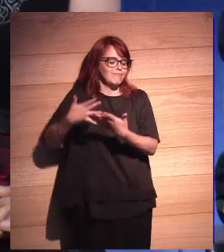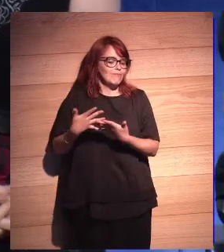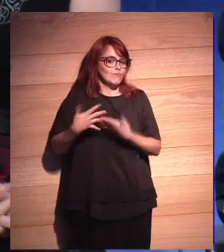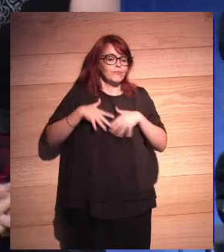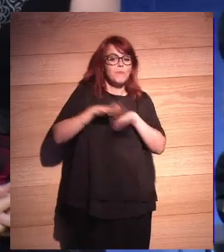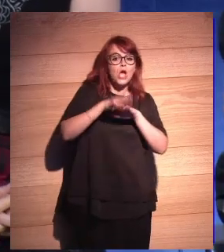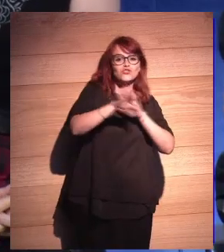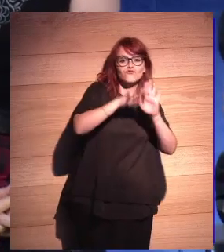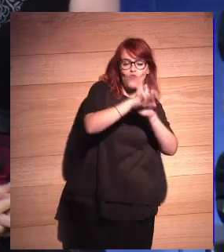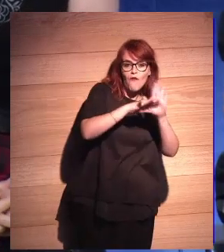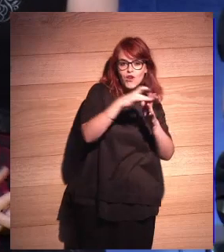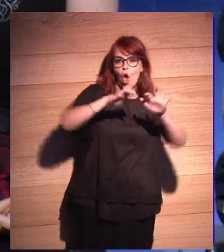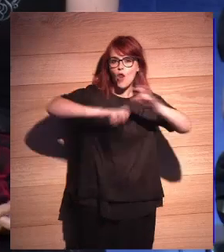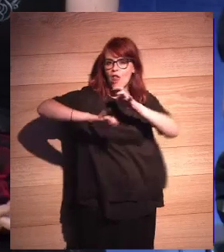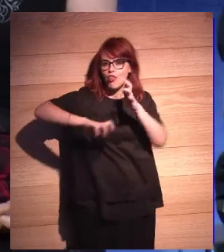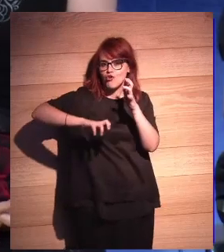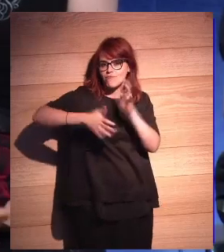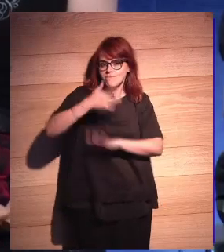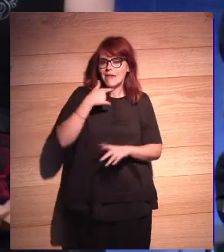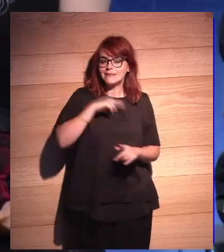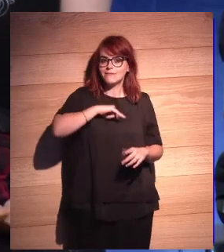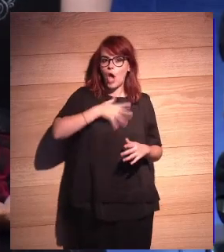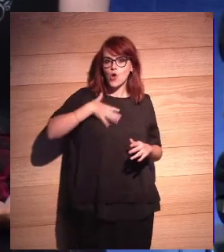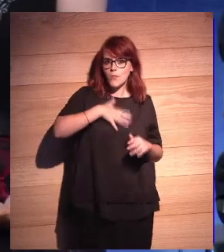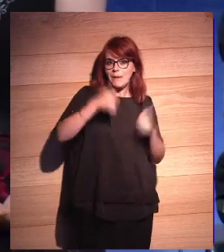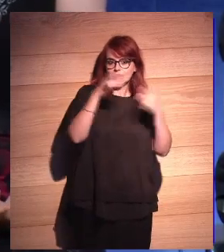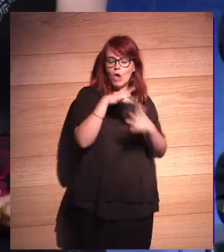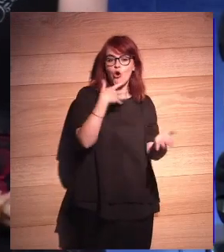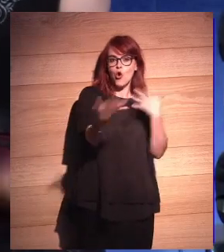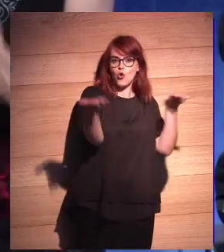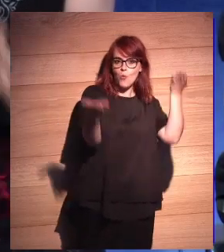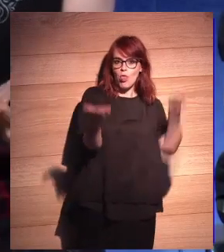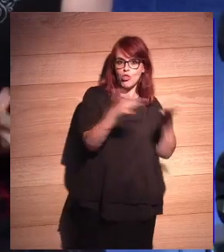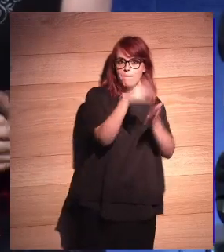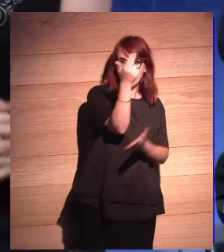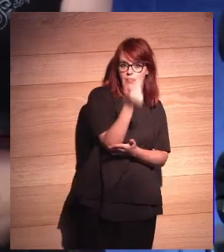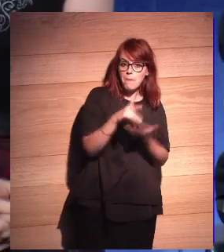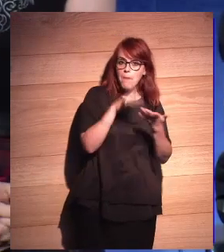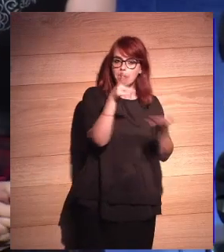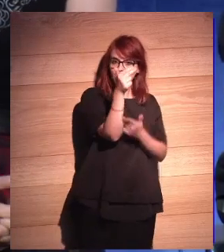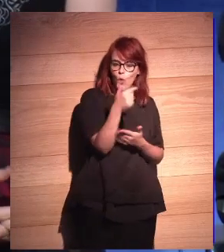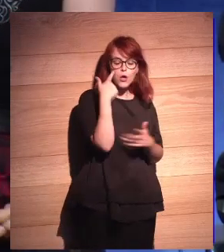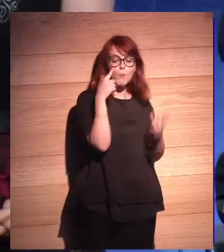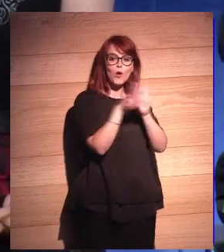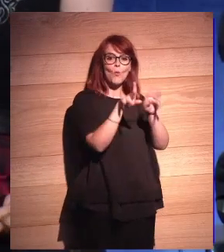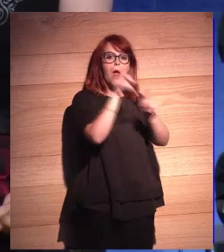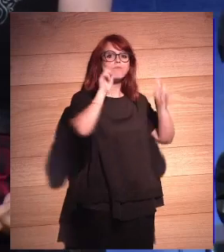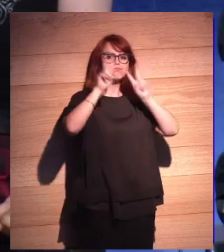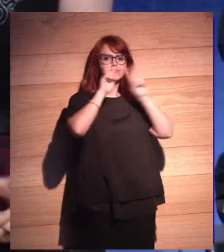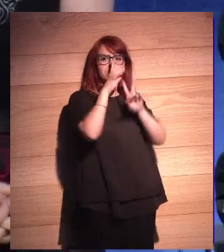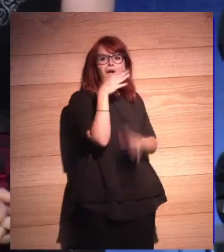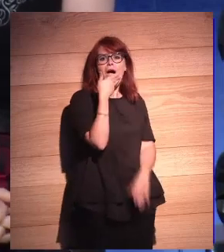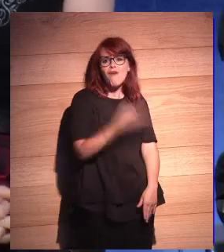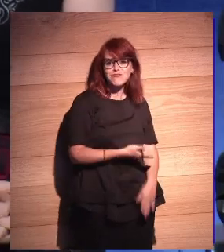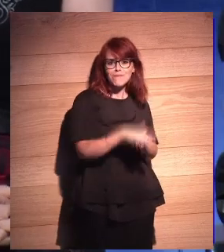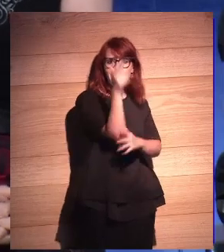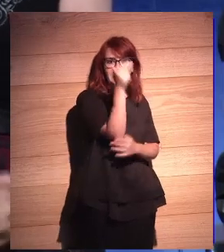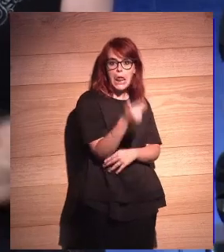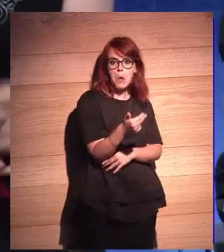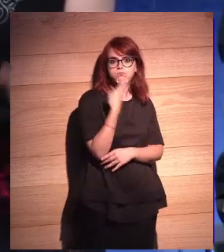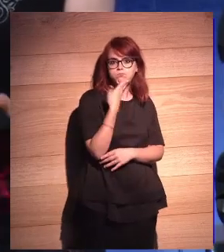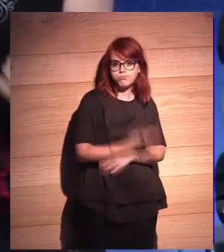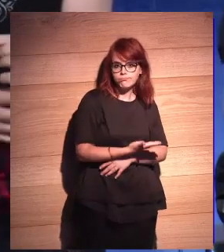I am very bound to sciences, and I find it more exciting to work with computers rather